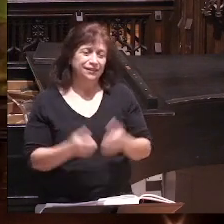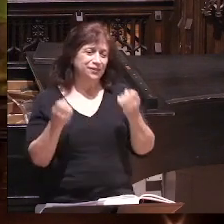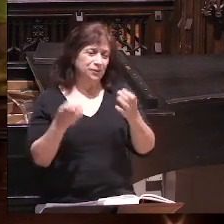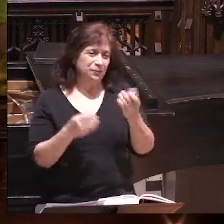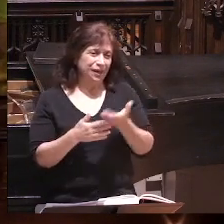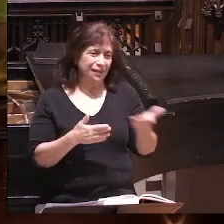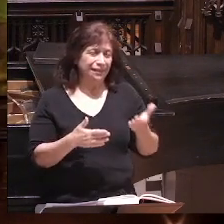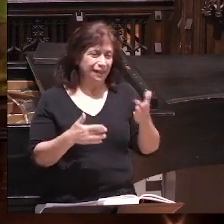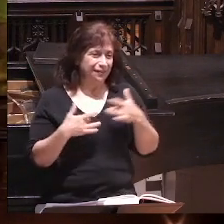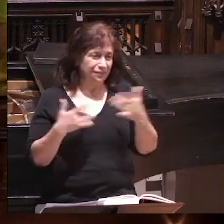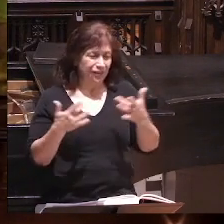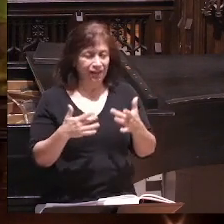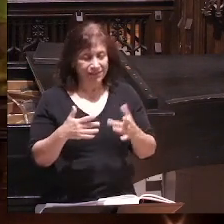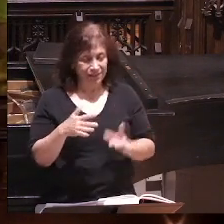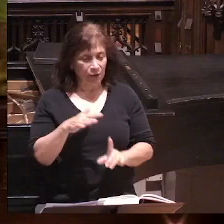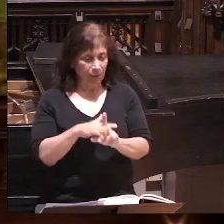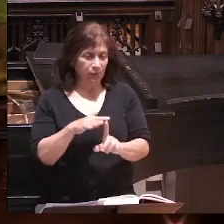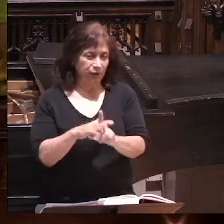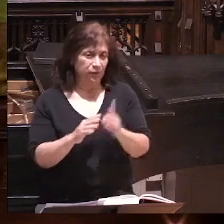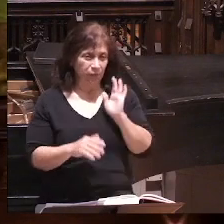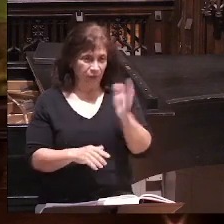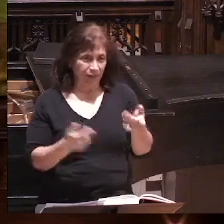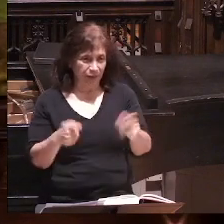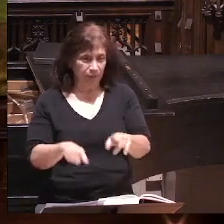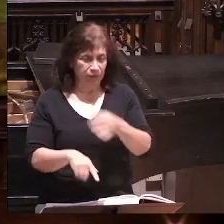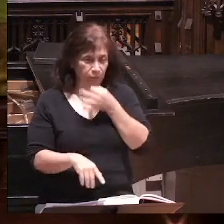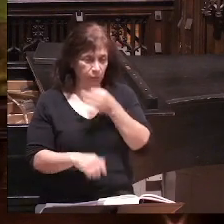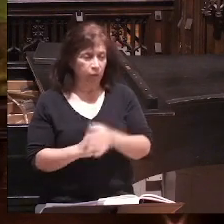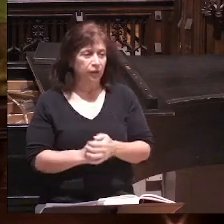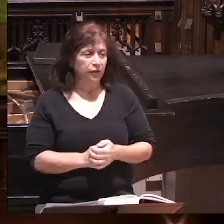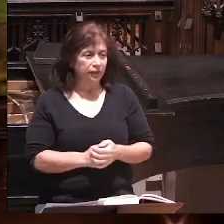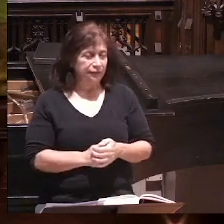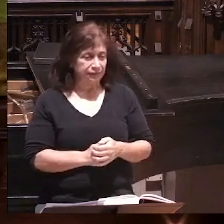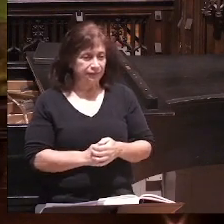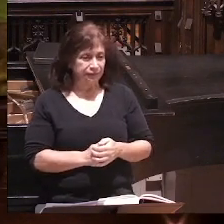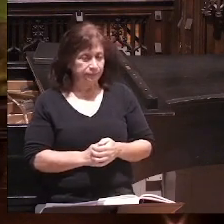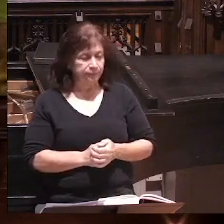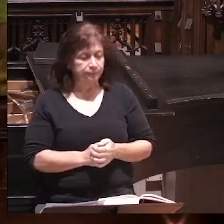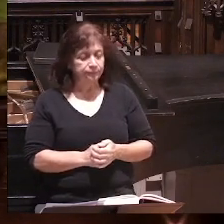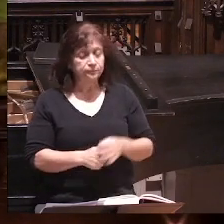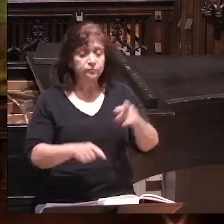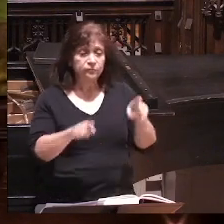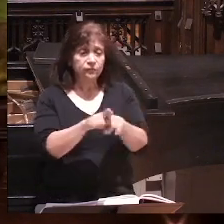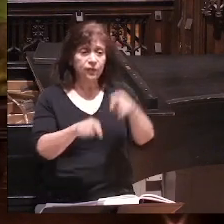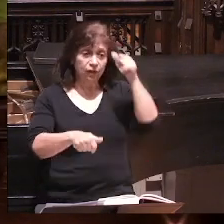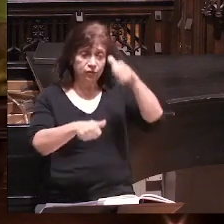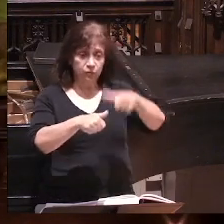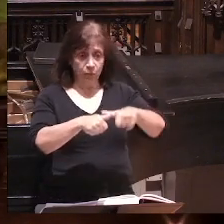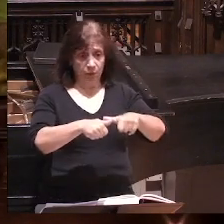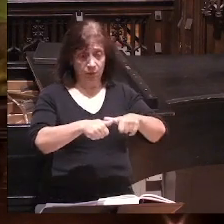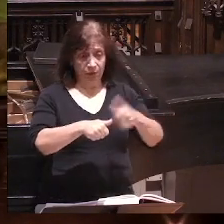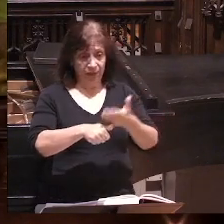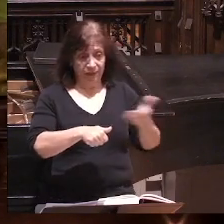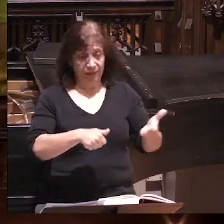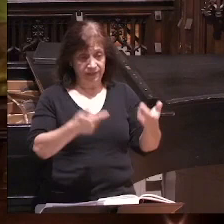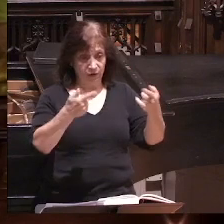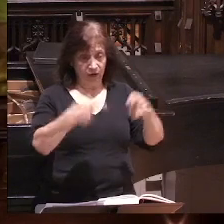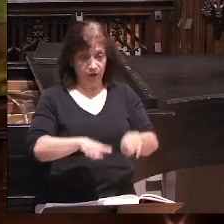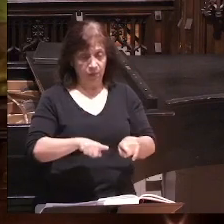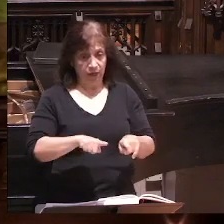up. So make sure that you are keeping connected to what matters to you. Quick reminders about things that are